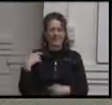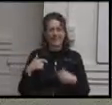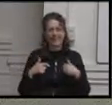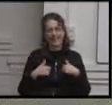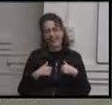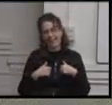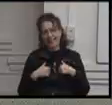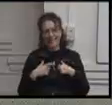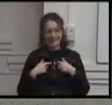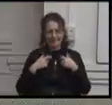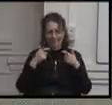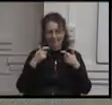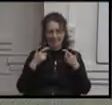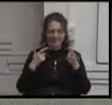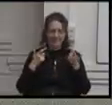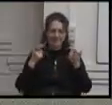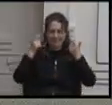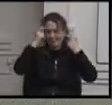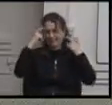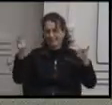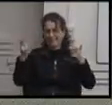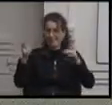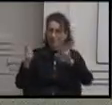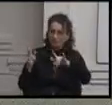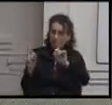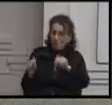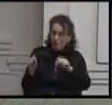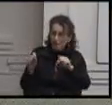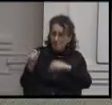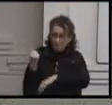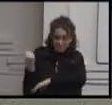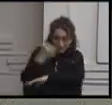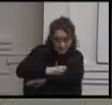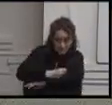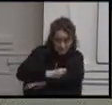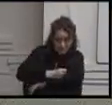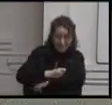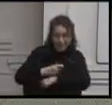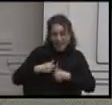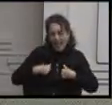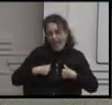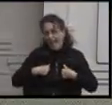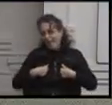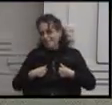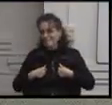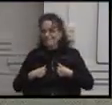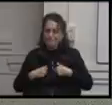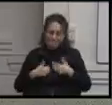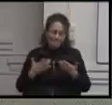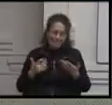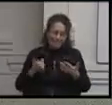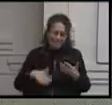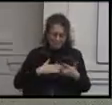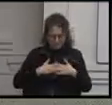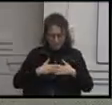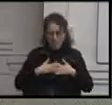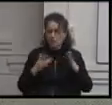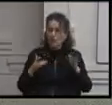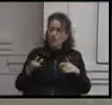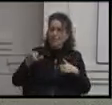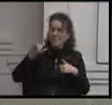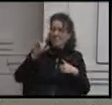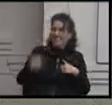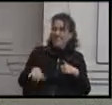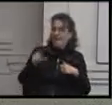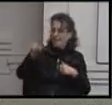ask, you know, could we close Station 2? I'm glad we went through this